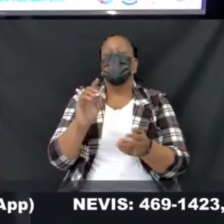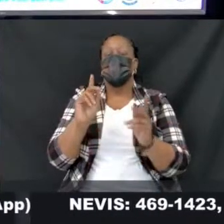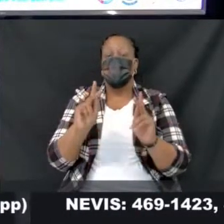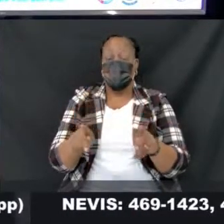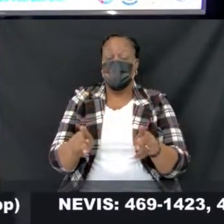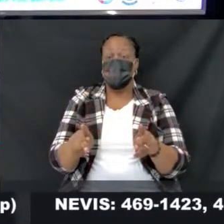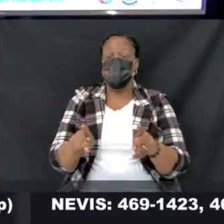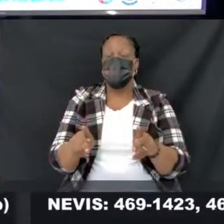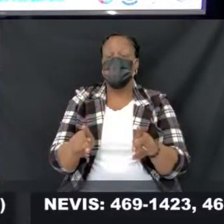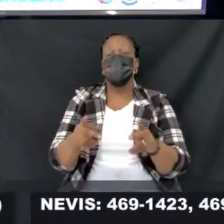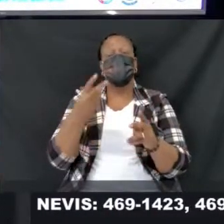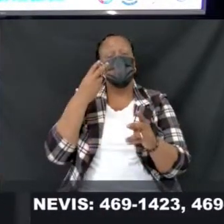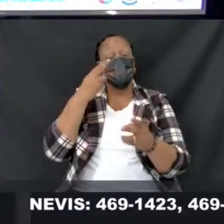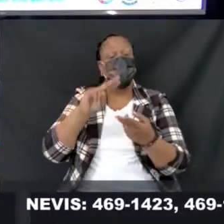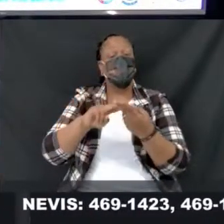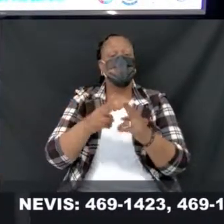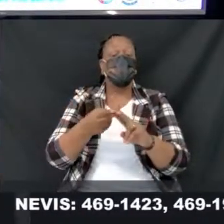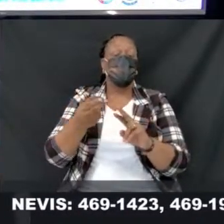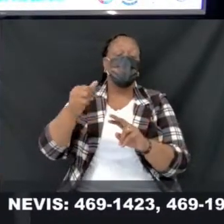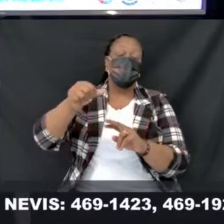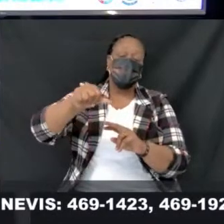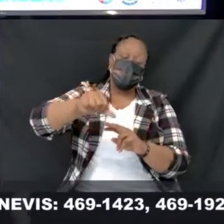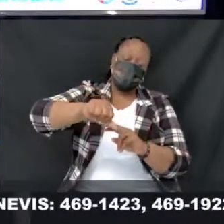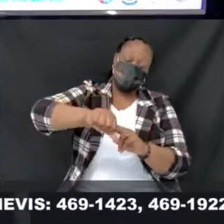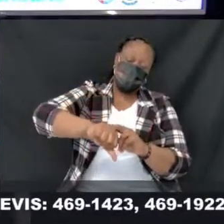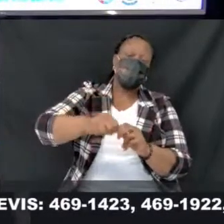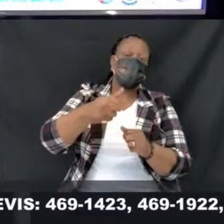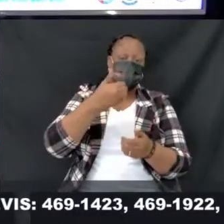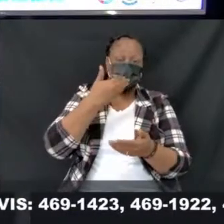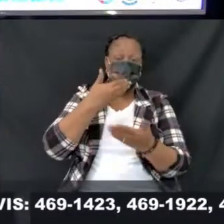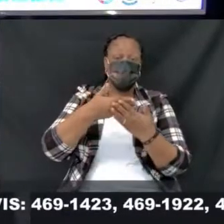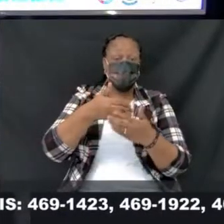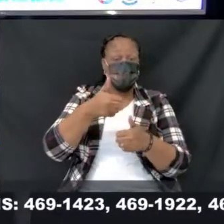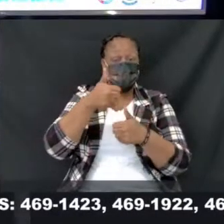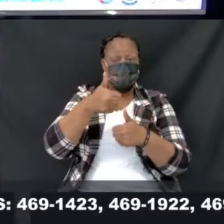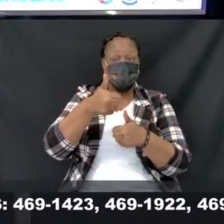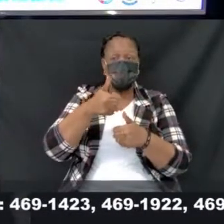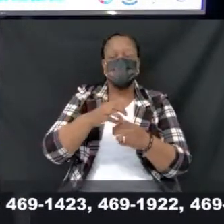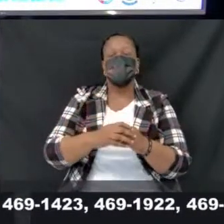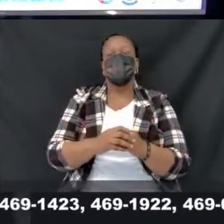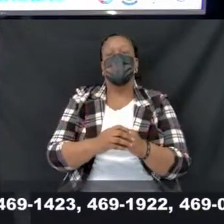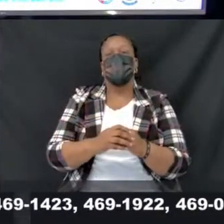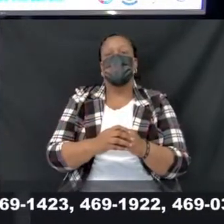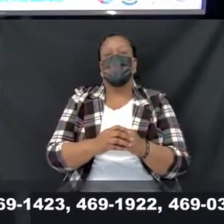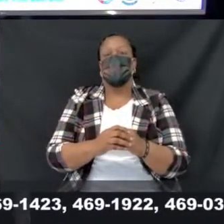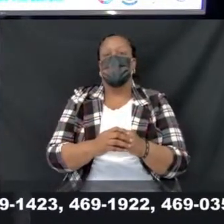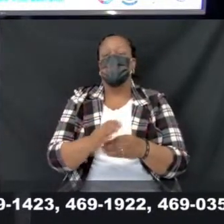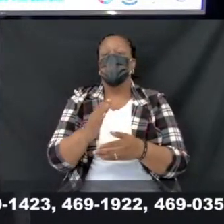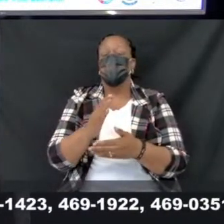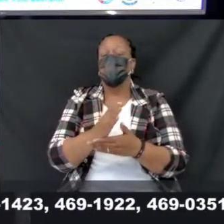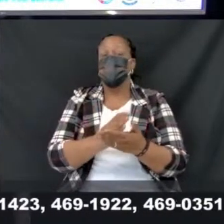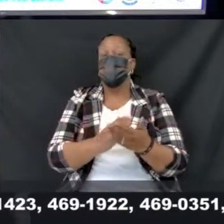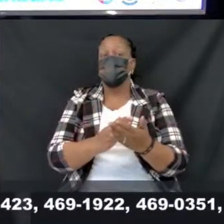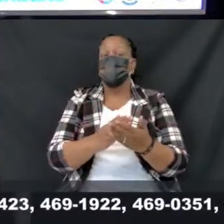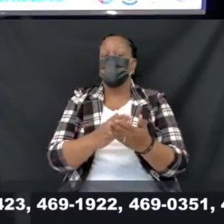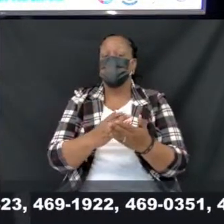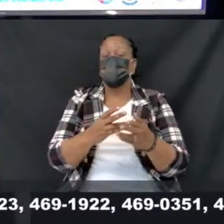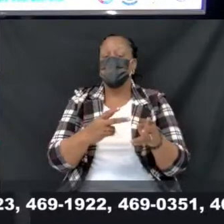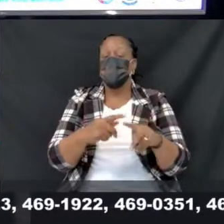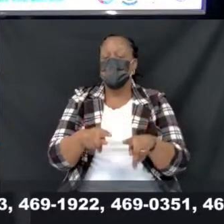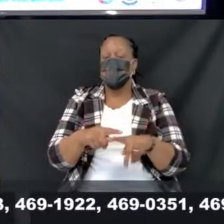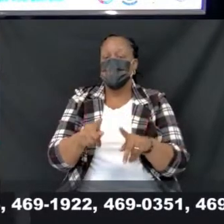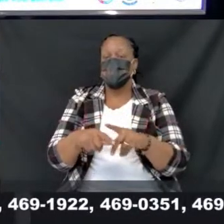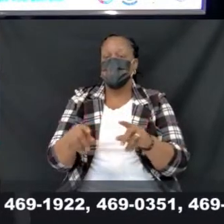continue to trend downwards. The freeze on permissions to host social events and other